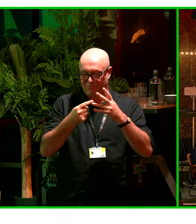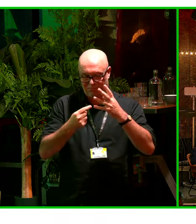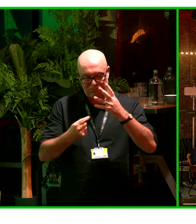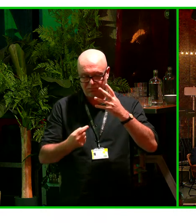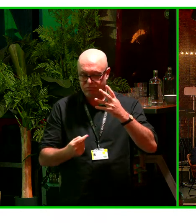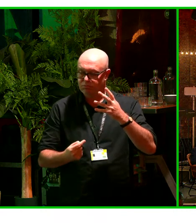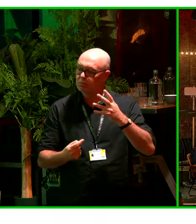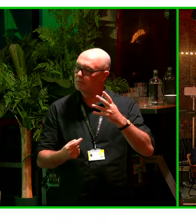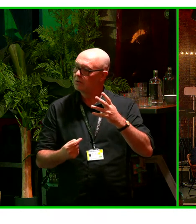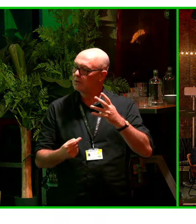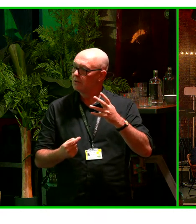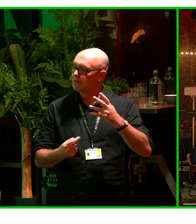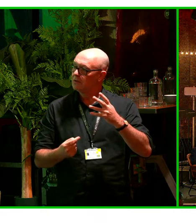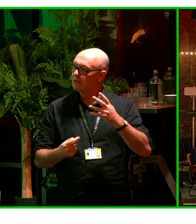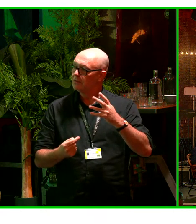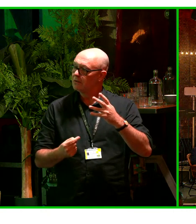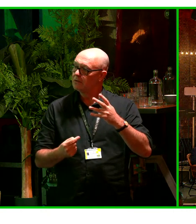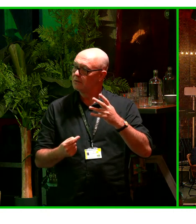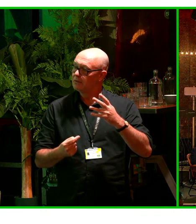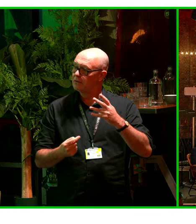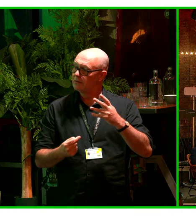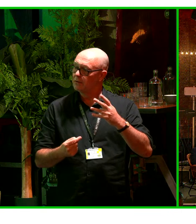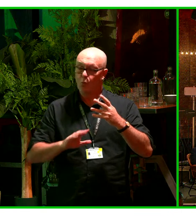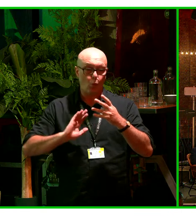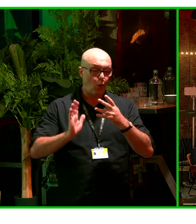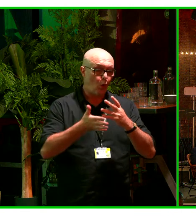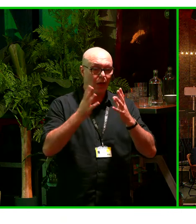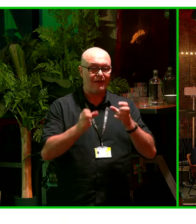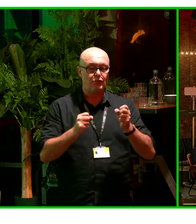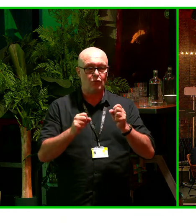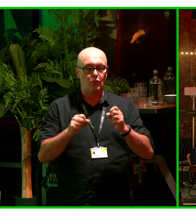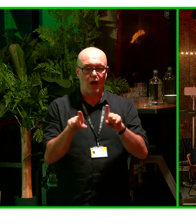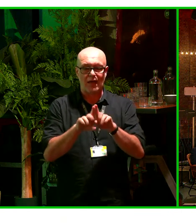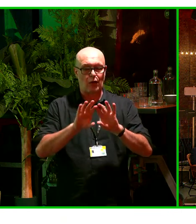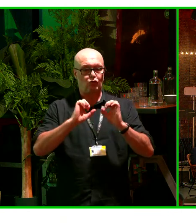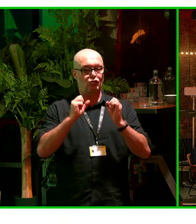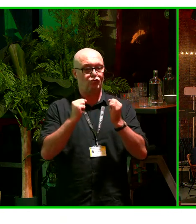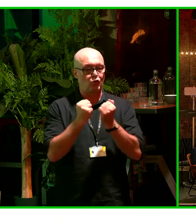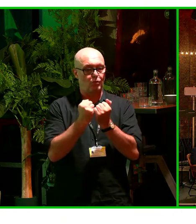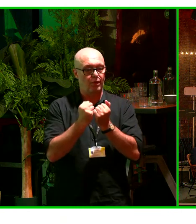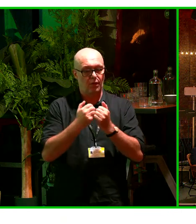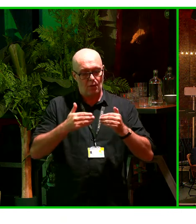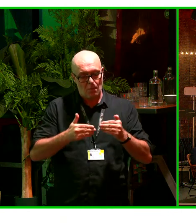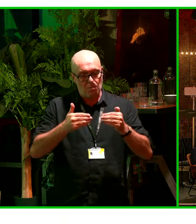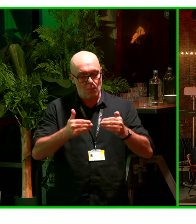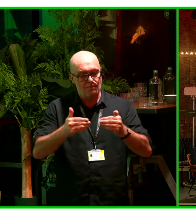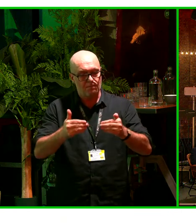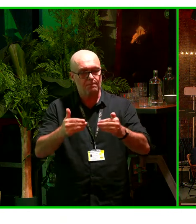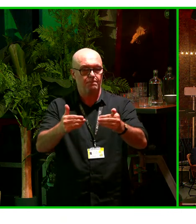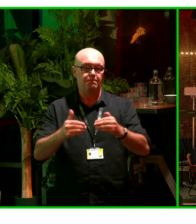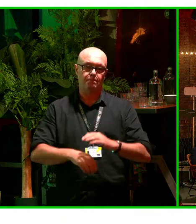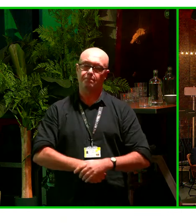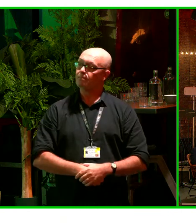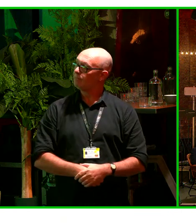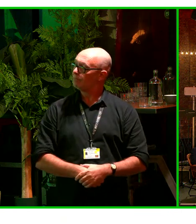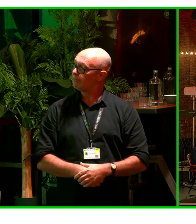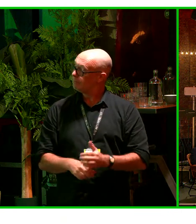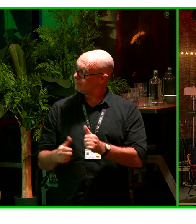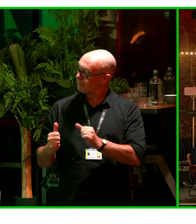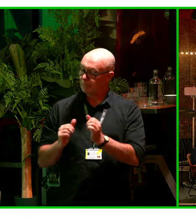maintain and run these buildings. So we've all got to sort of move together as one. Excellent. Thanks for that. And